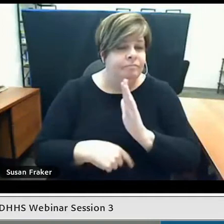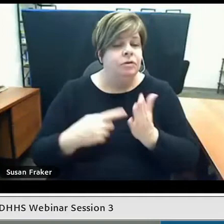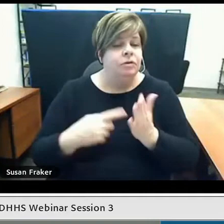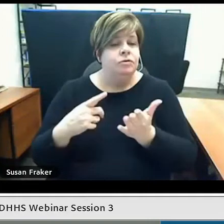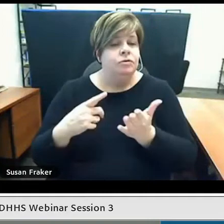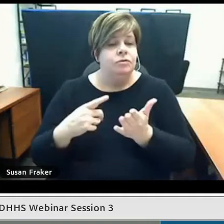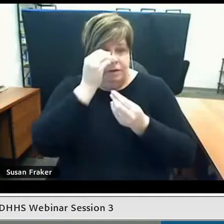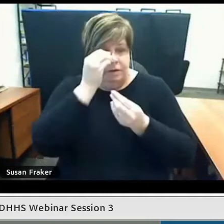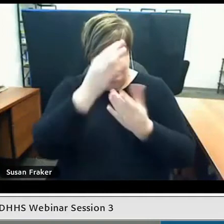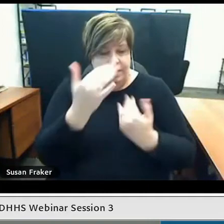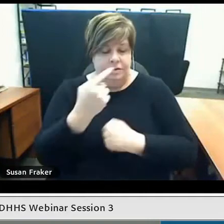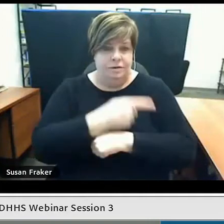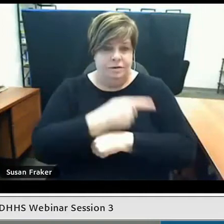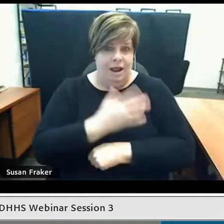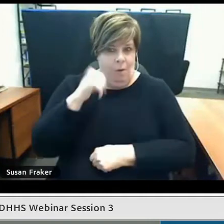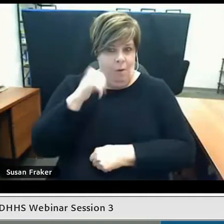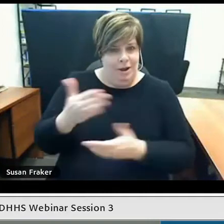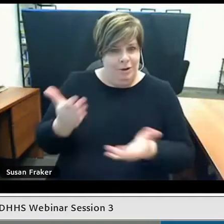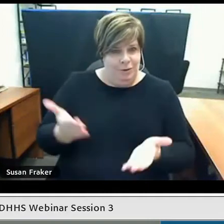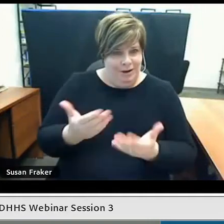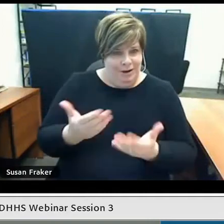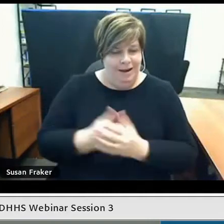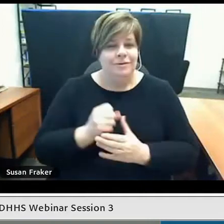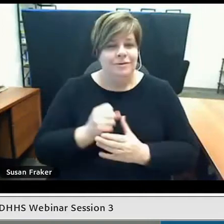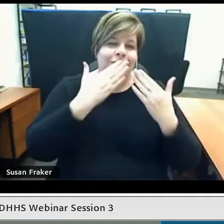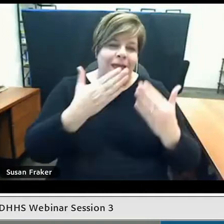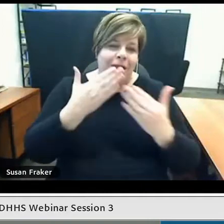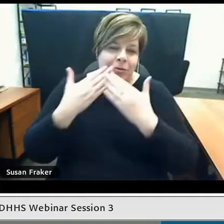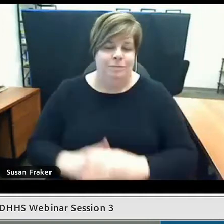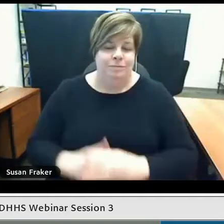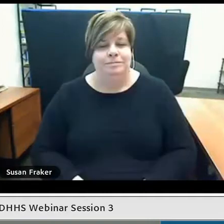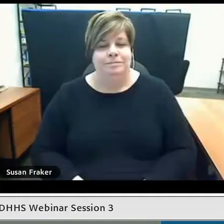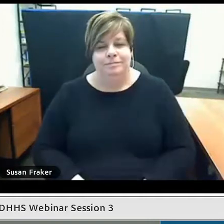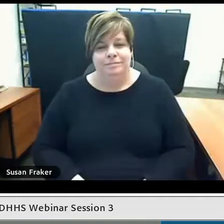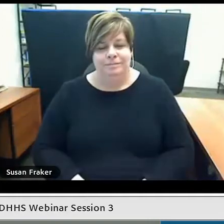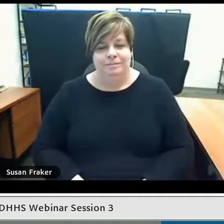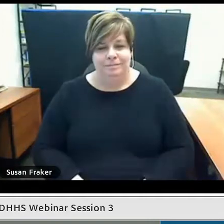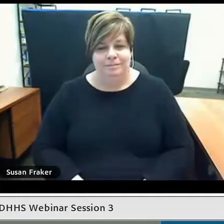content today, which is really why you all are here with us. So thank you.